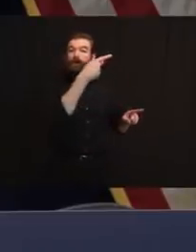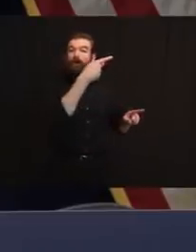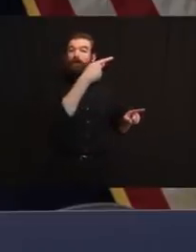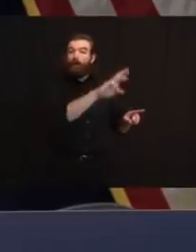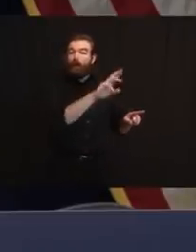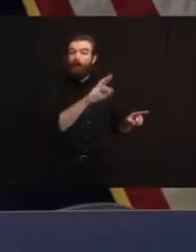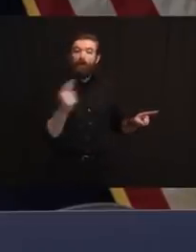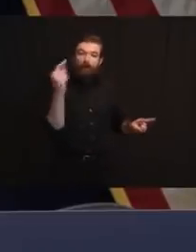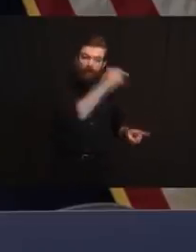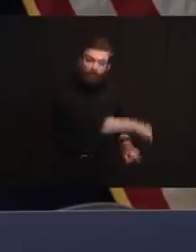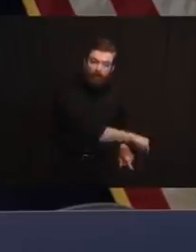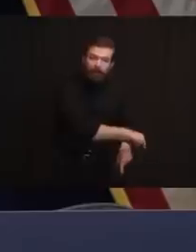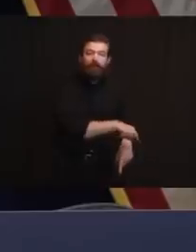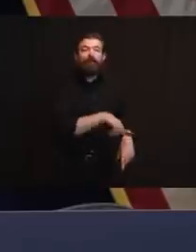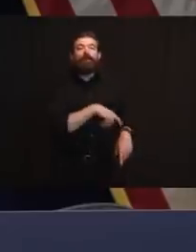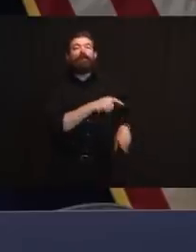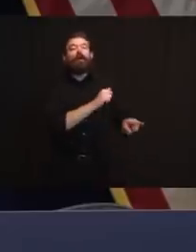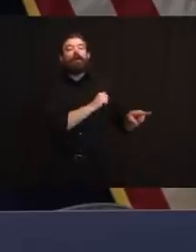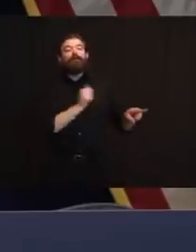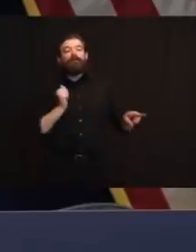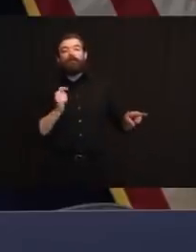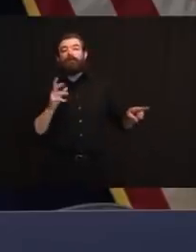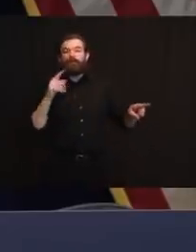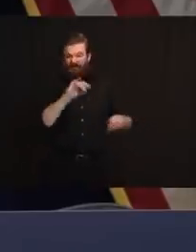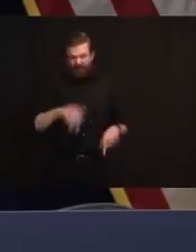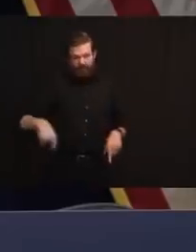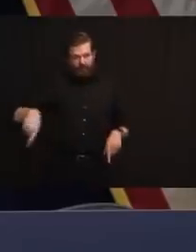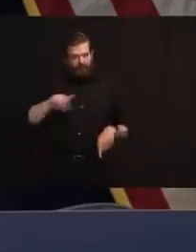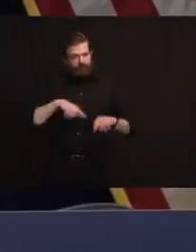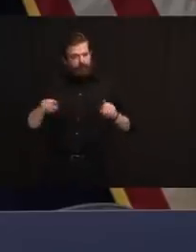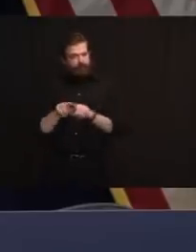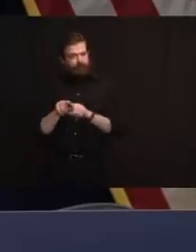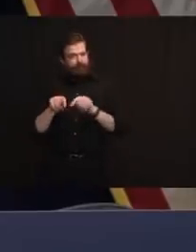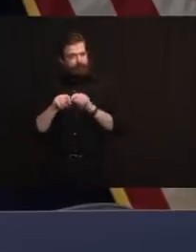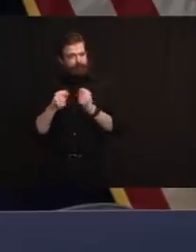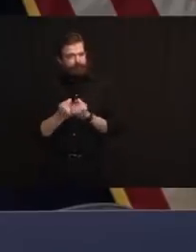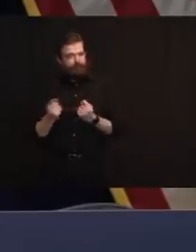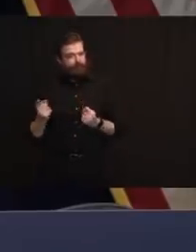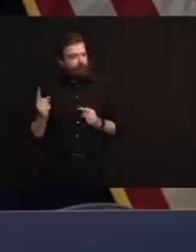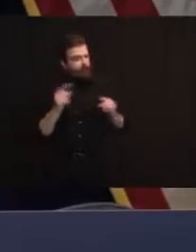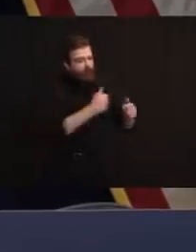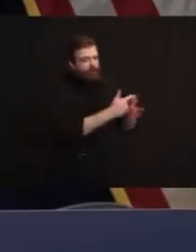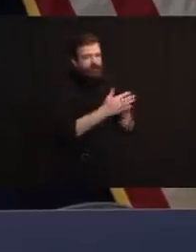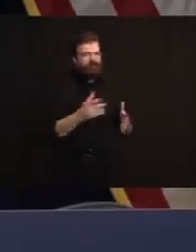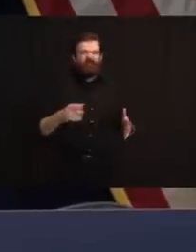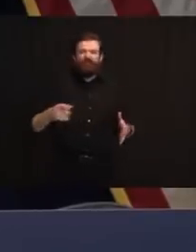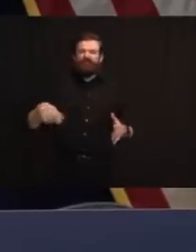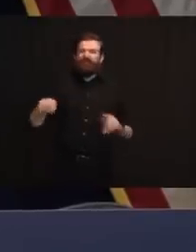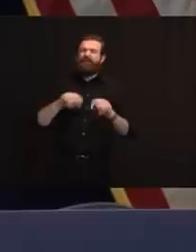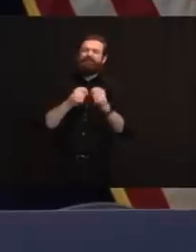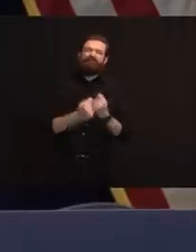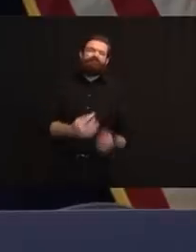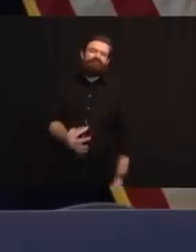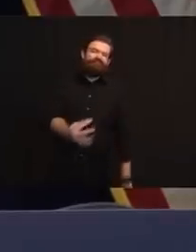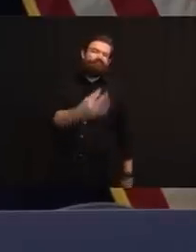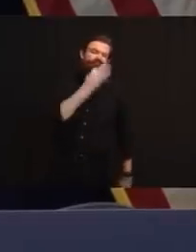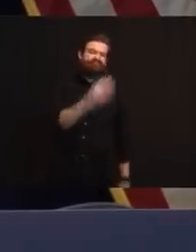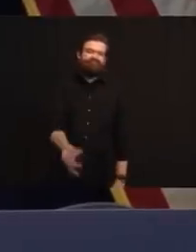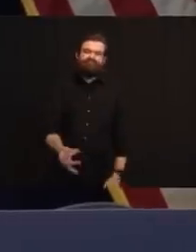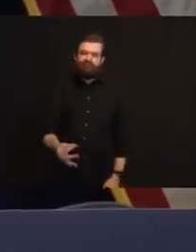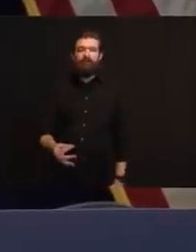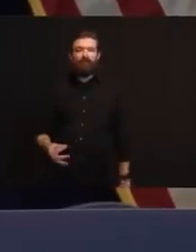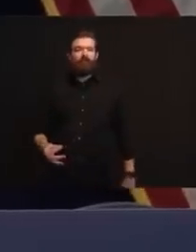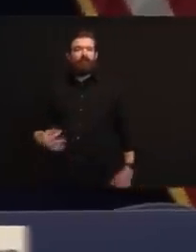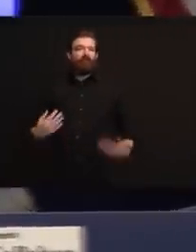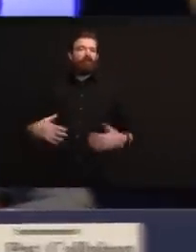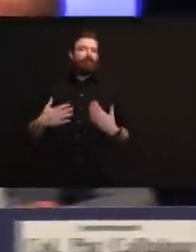I just wanted to take a moment to thank them for their role in this critical time as we enter 2021, Gov. I'll